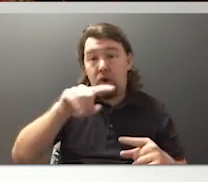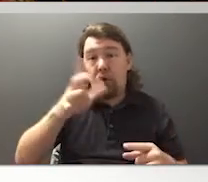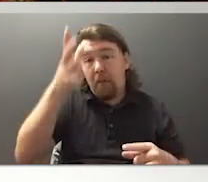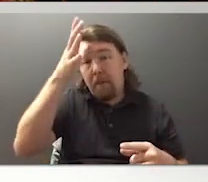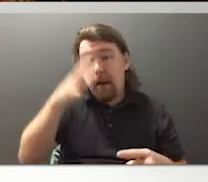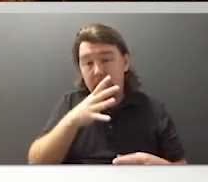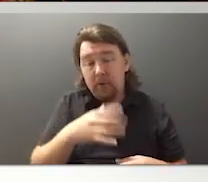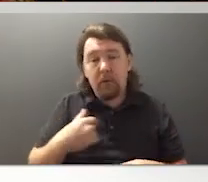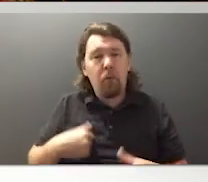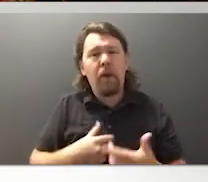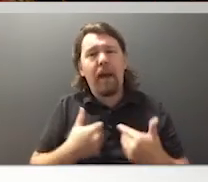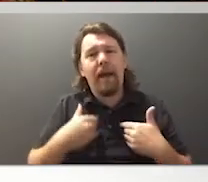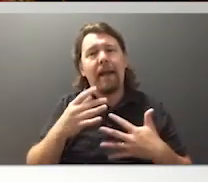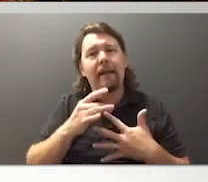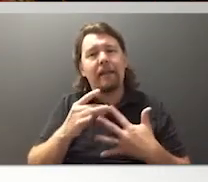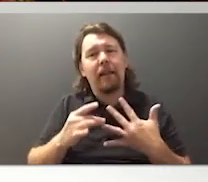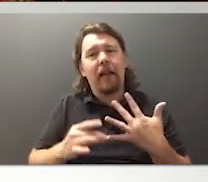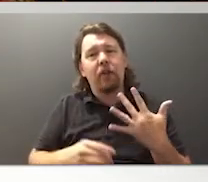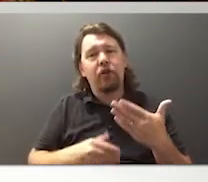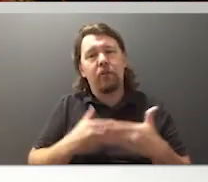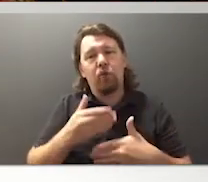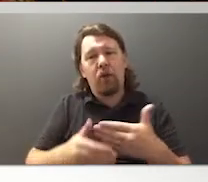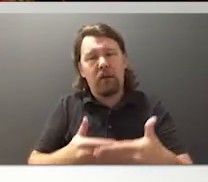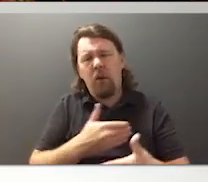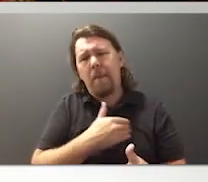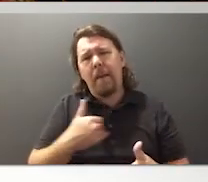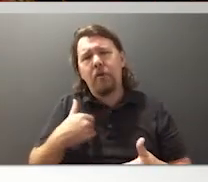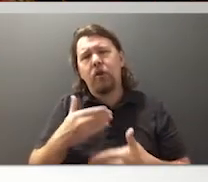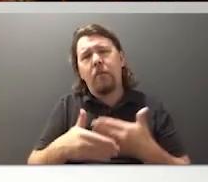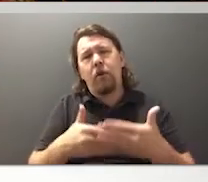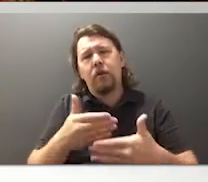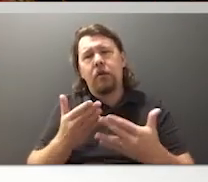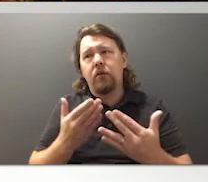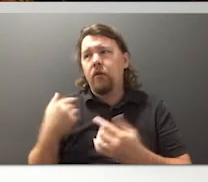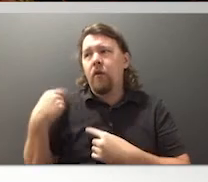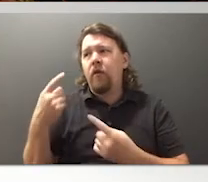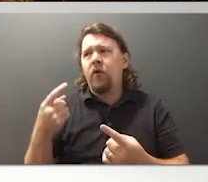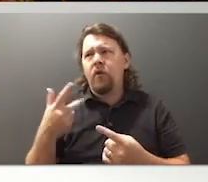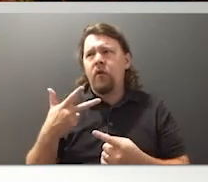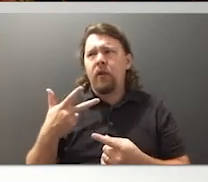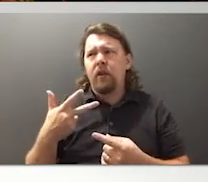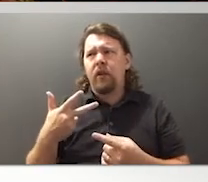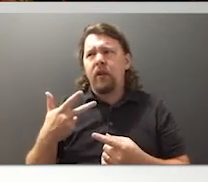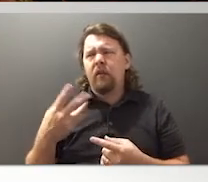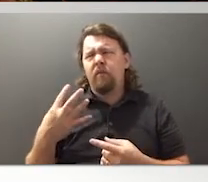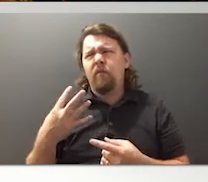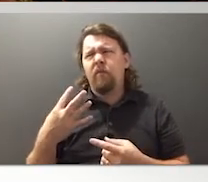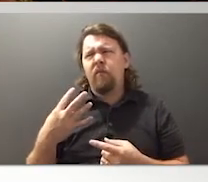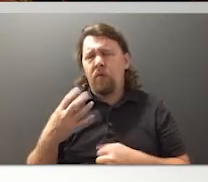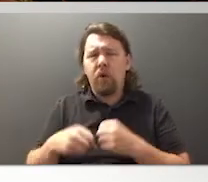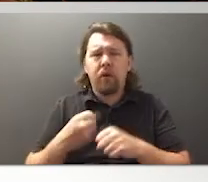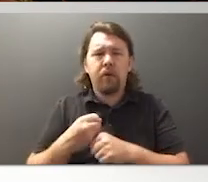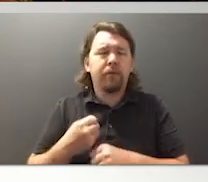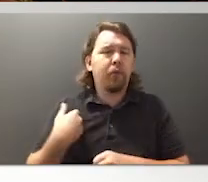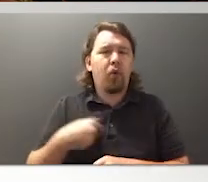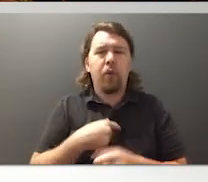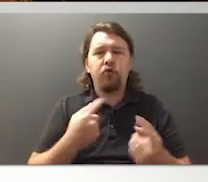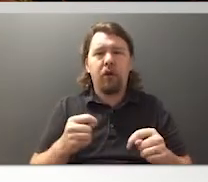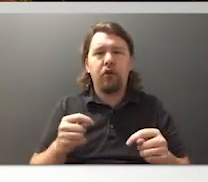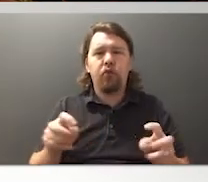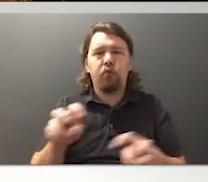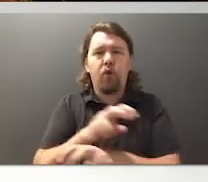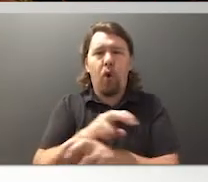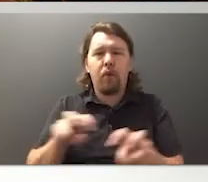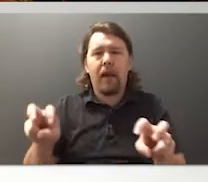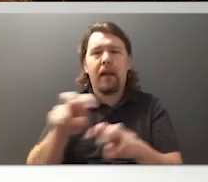had a selection process, a membership process over the last 3 or 4 years. And we try to rotate those parents. So